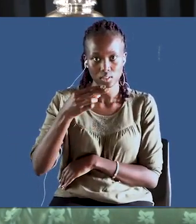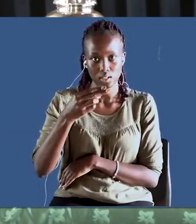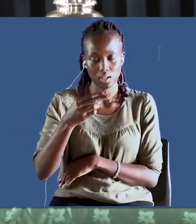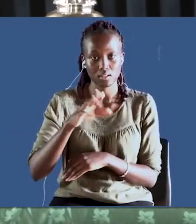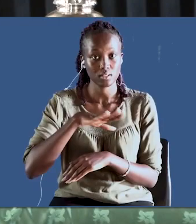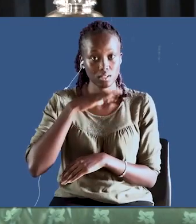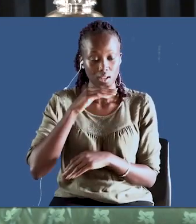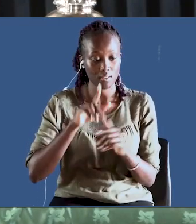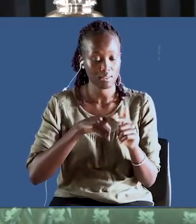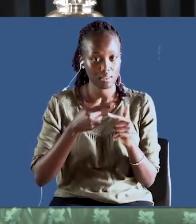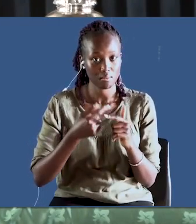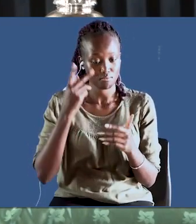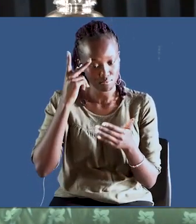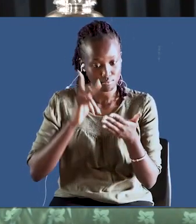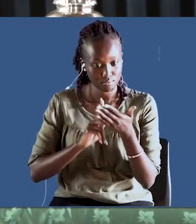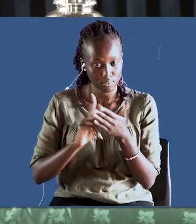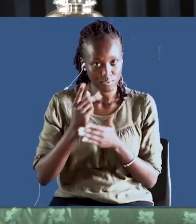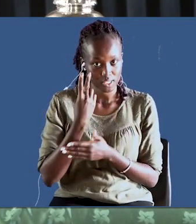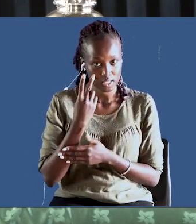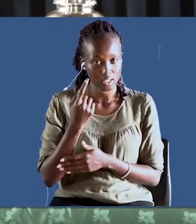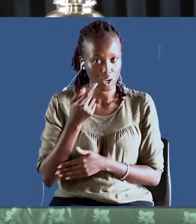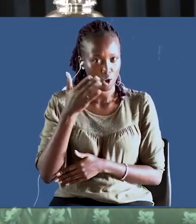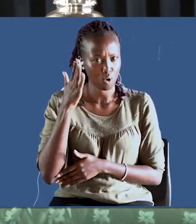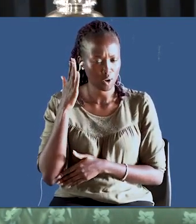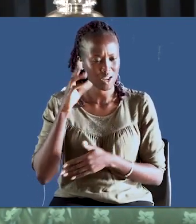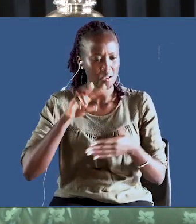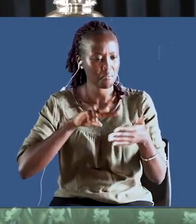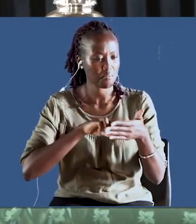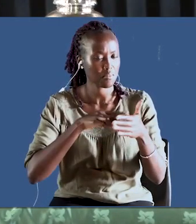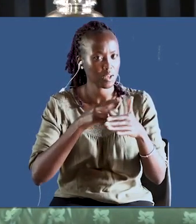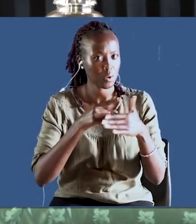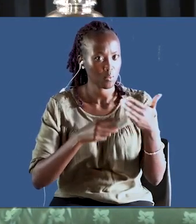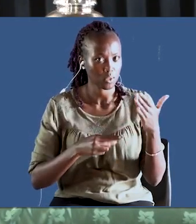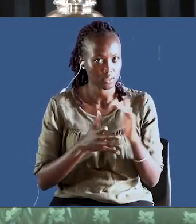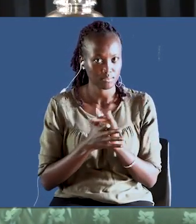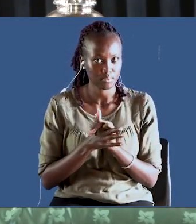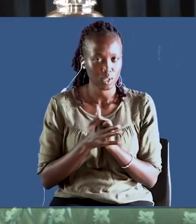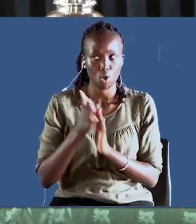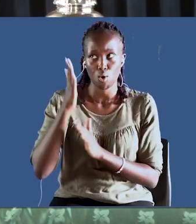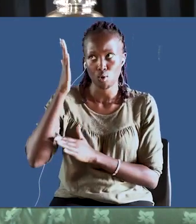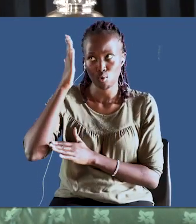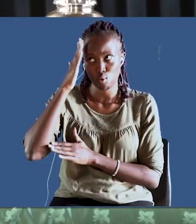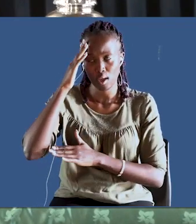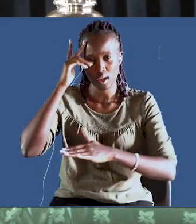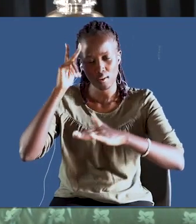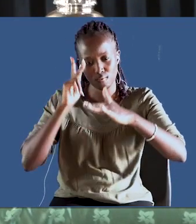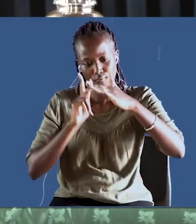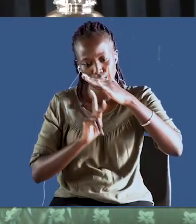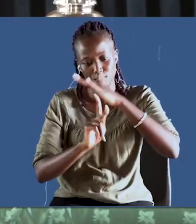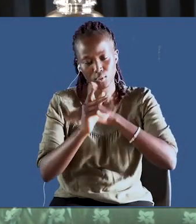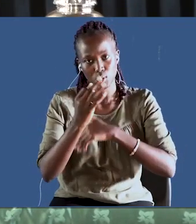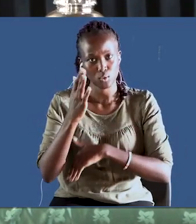Lord. Seeing God here means tapping into his vision, is